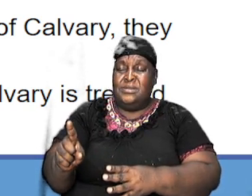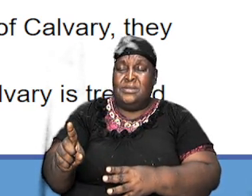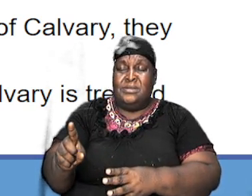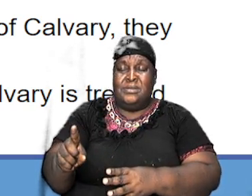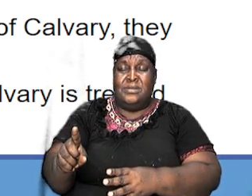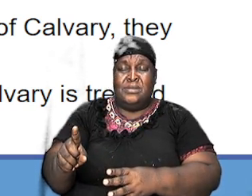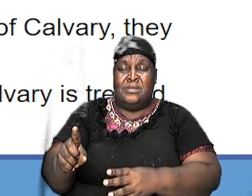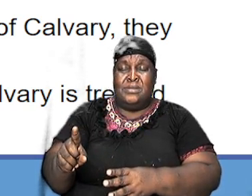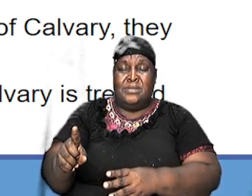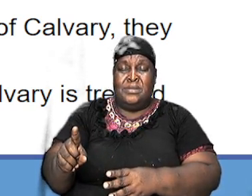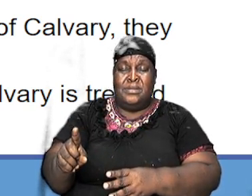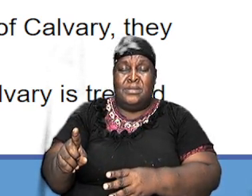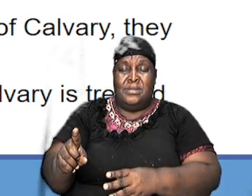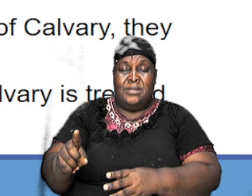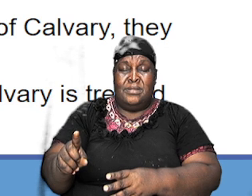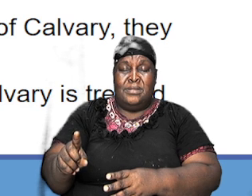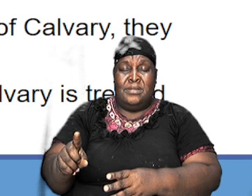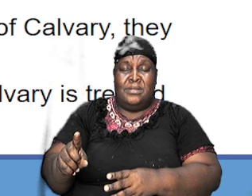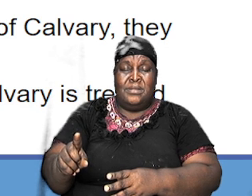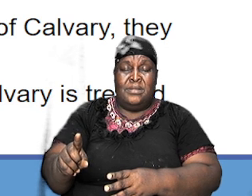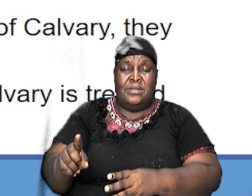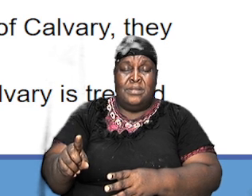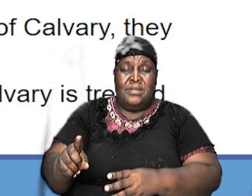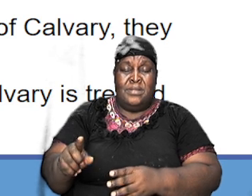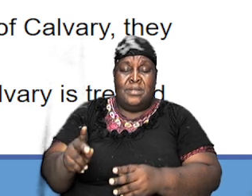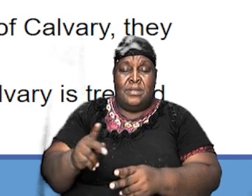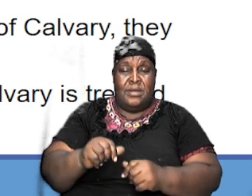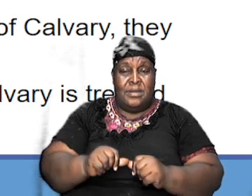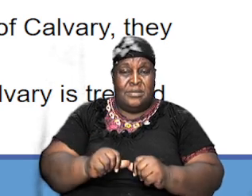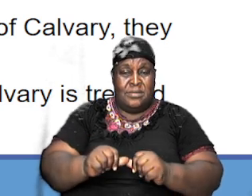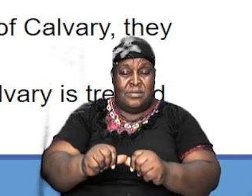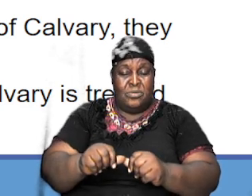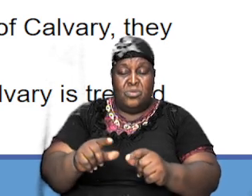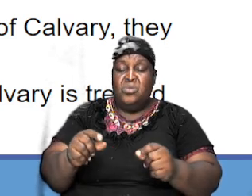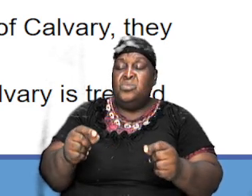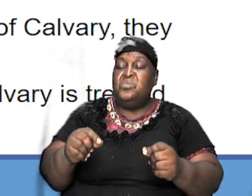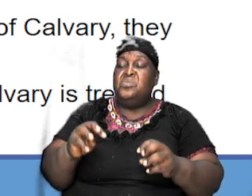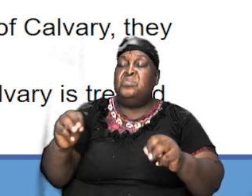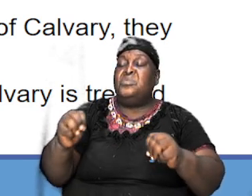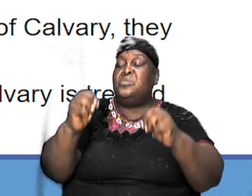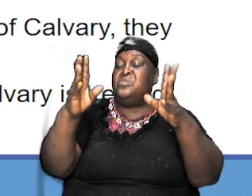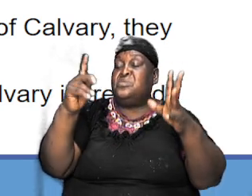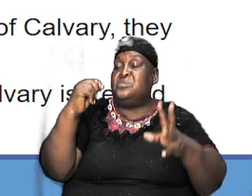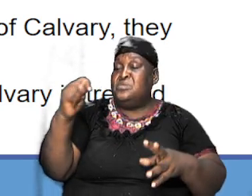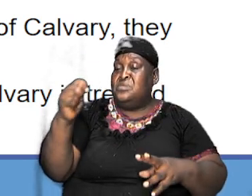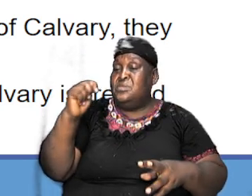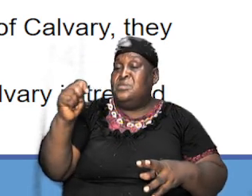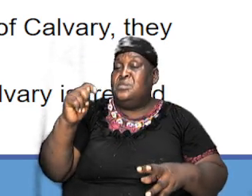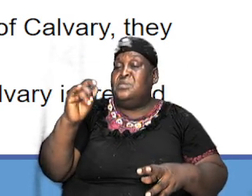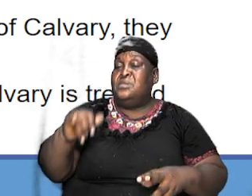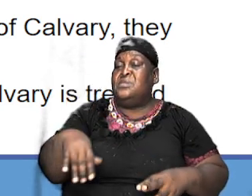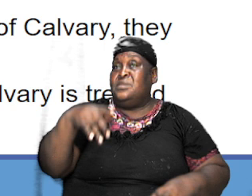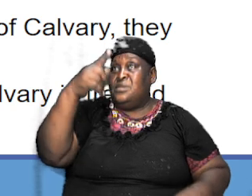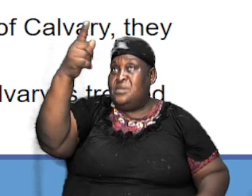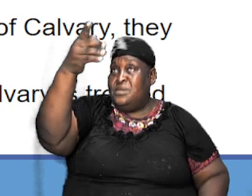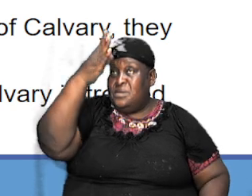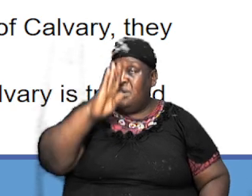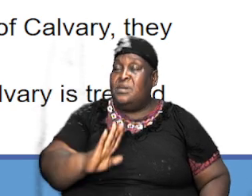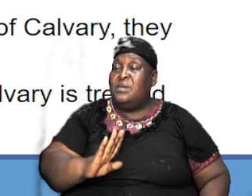Because he did it, and he doing those miracles was a testimony that he was